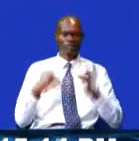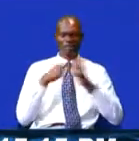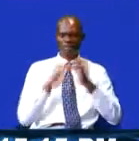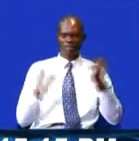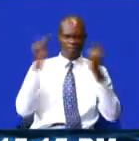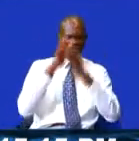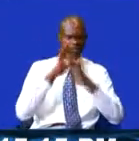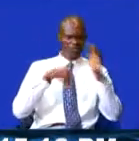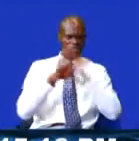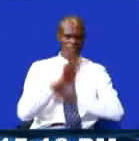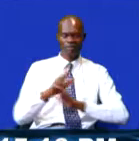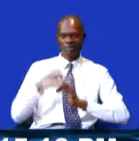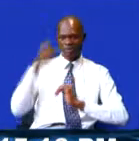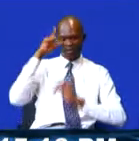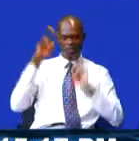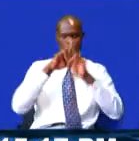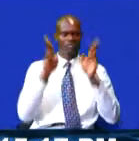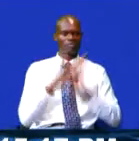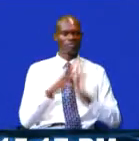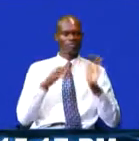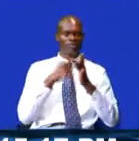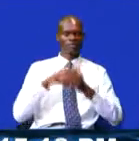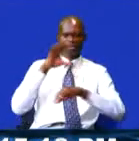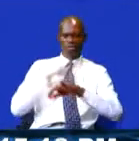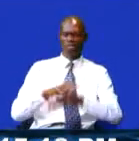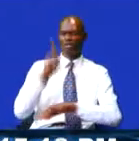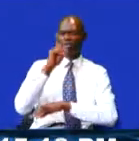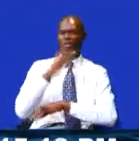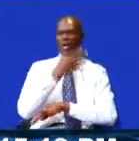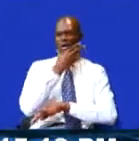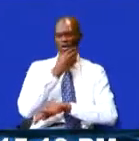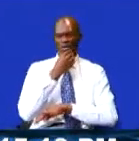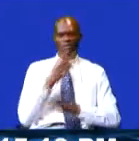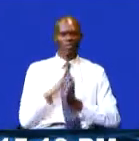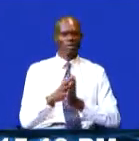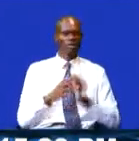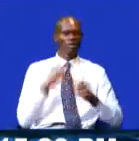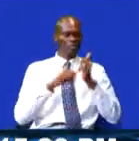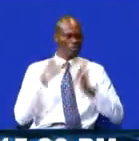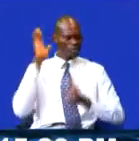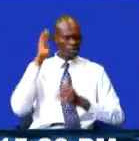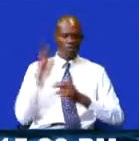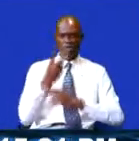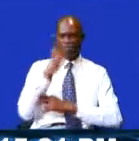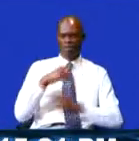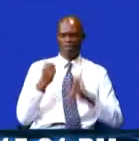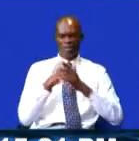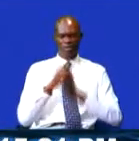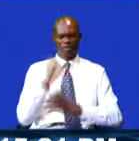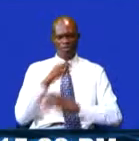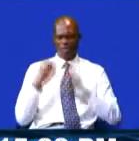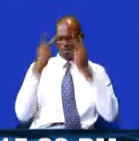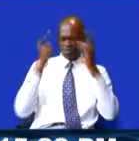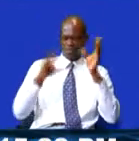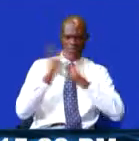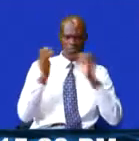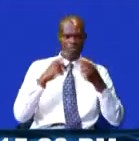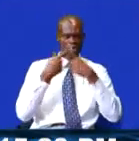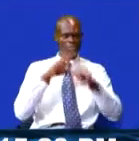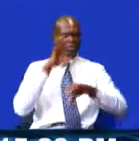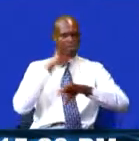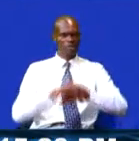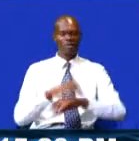hapo ndani. Fika hapo ndani. Tunakuta ni kijana mmoja. Nasikia walikuwa wawili mmoja. Tulimpata